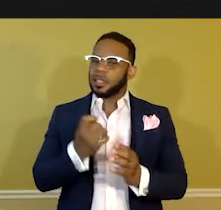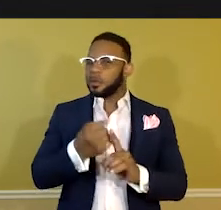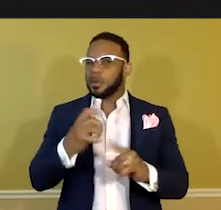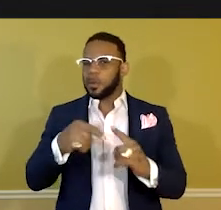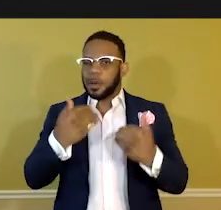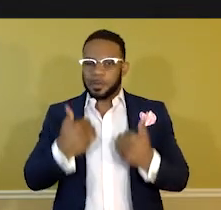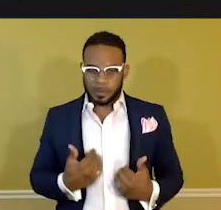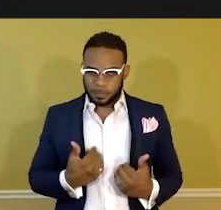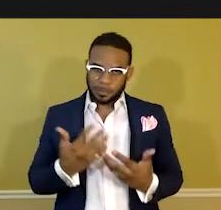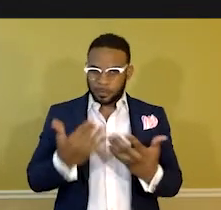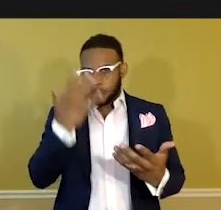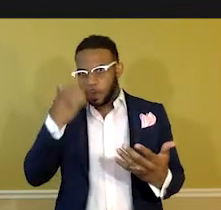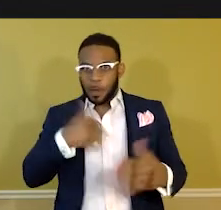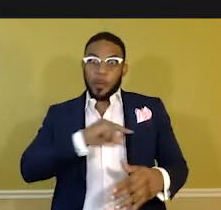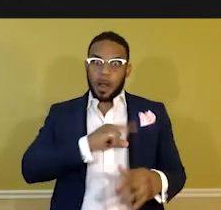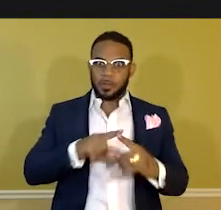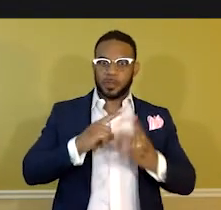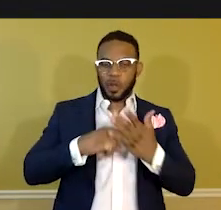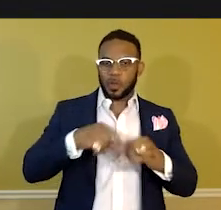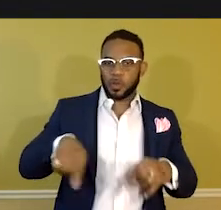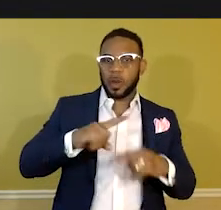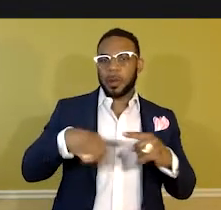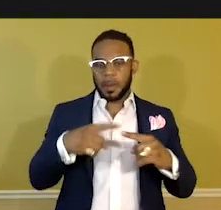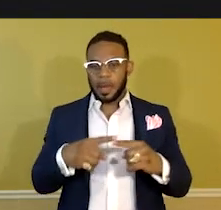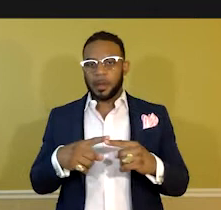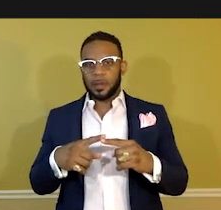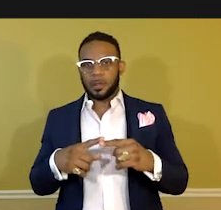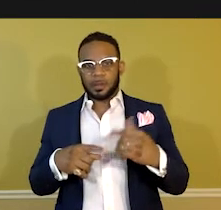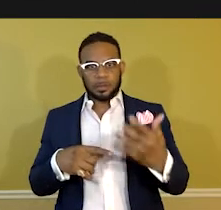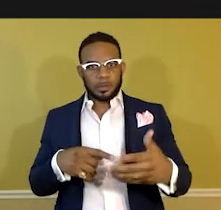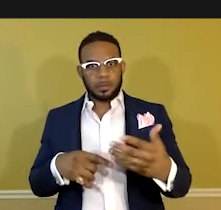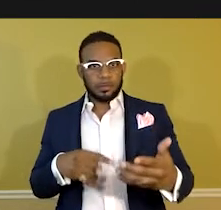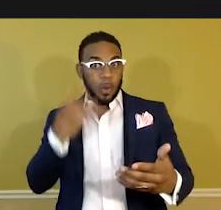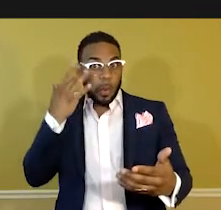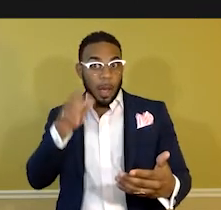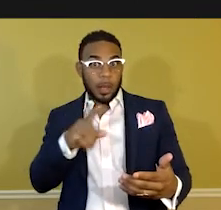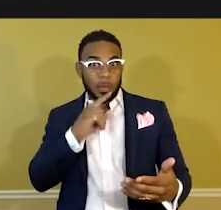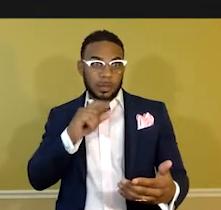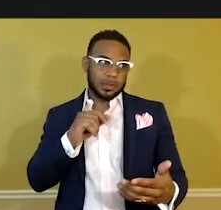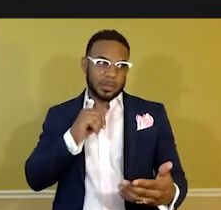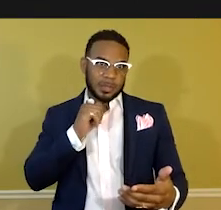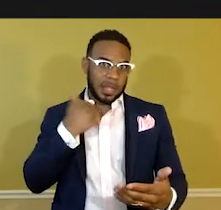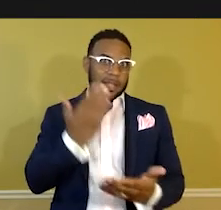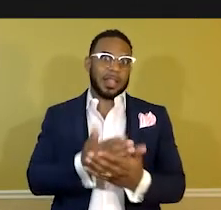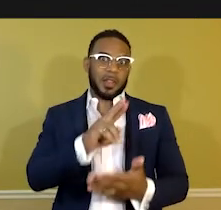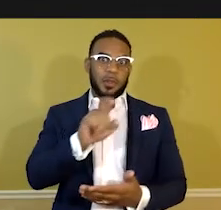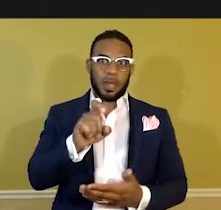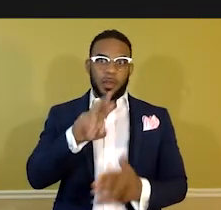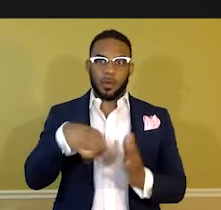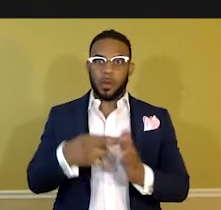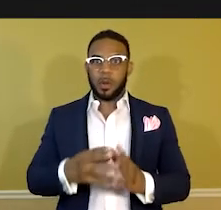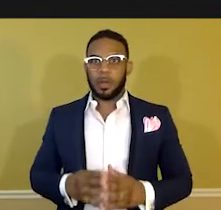more about me and kind of, you know, why I'm qualified to talk to you guys about, you know, why you're potentially not landing a UX role.